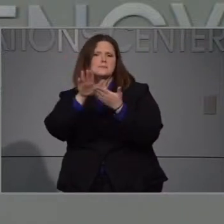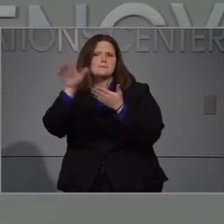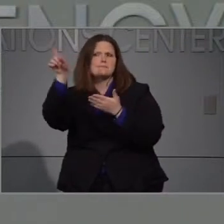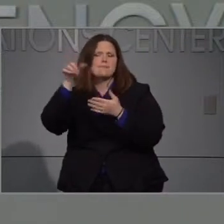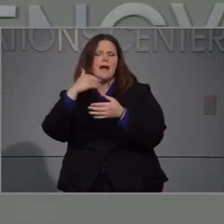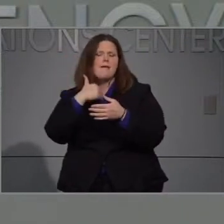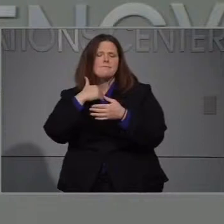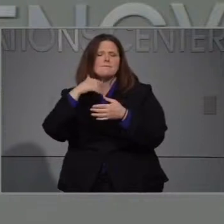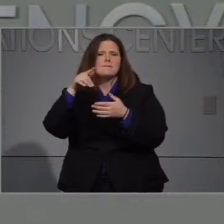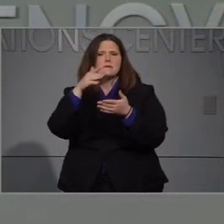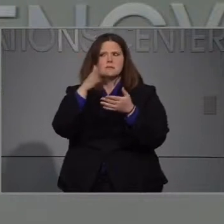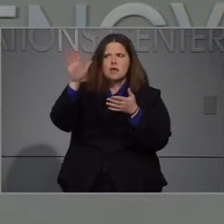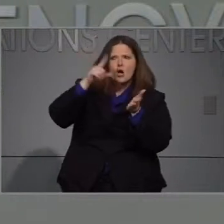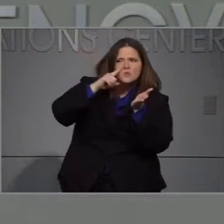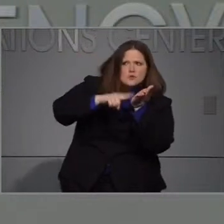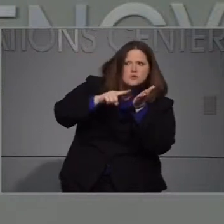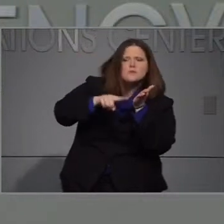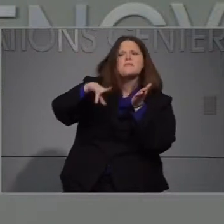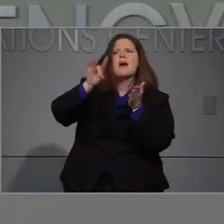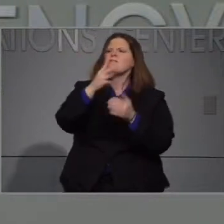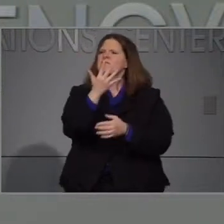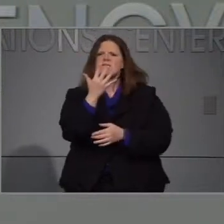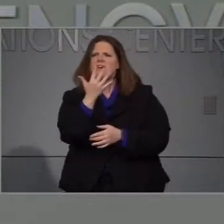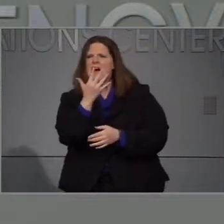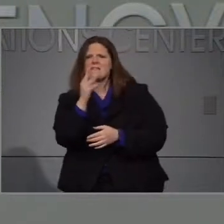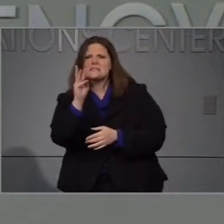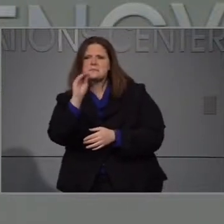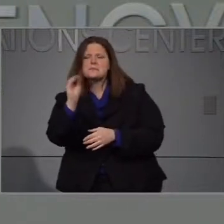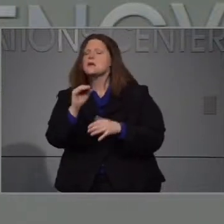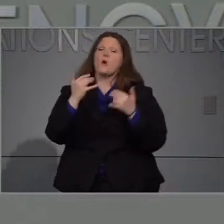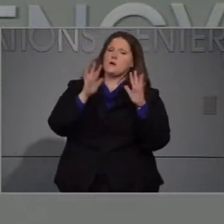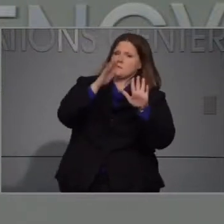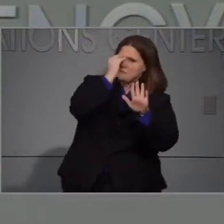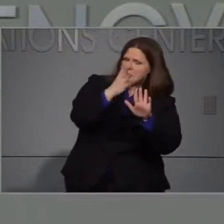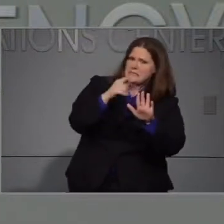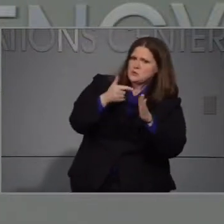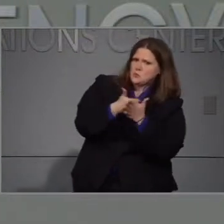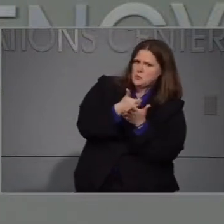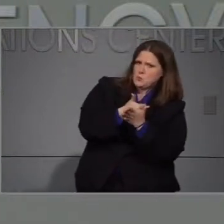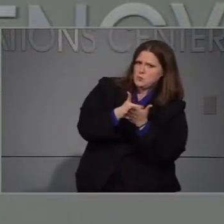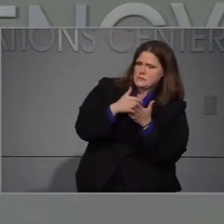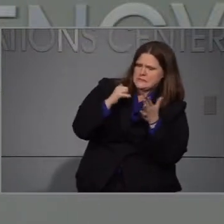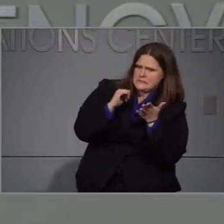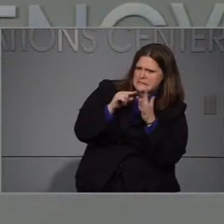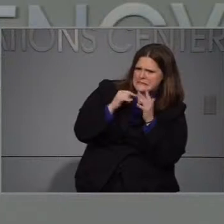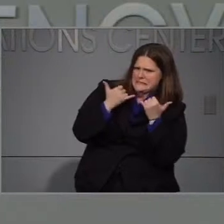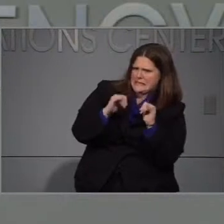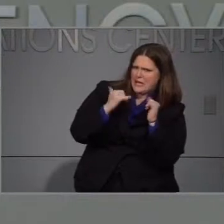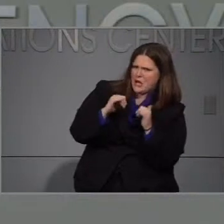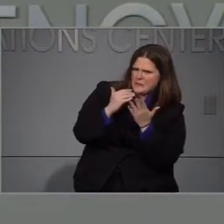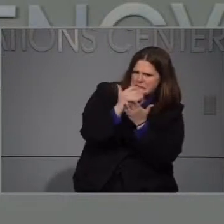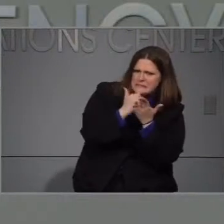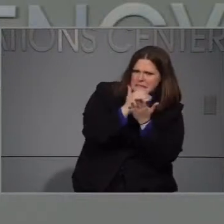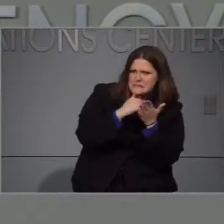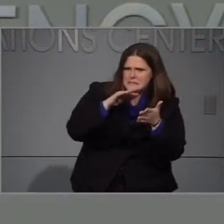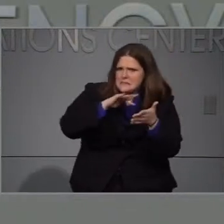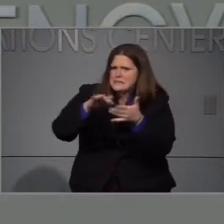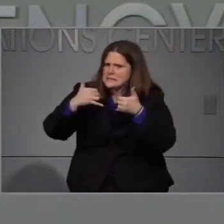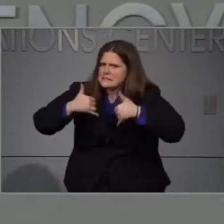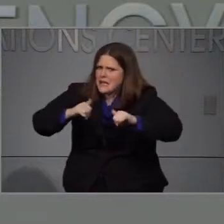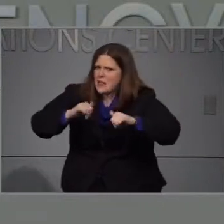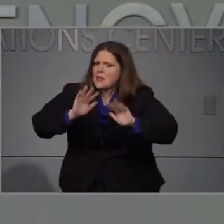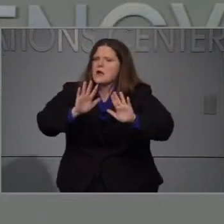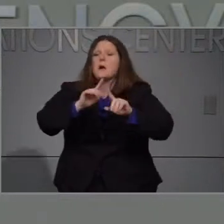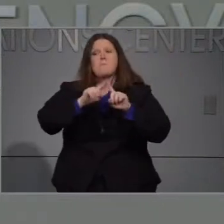studies, I've seen closer to 5 to 6%. Again, these are all very preliminary results here. But what it's telling us is that